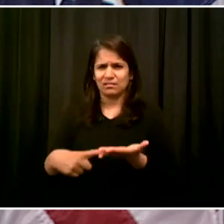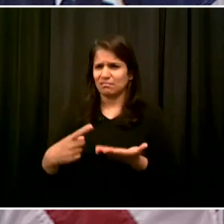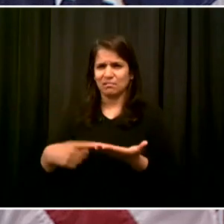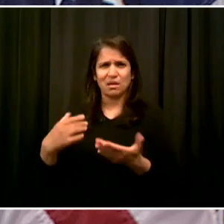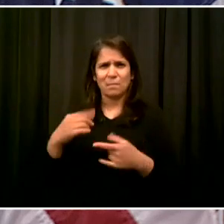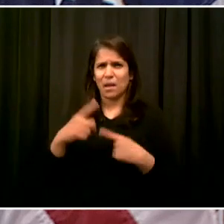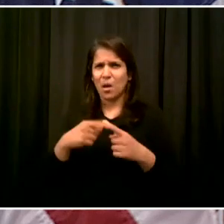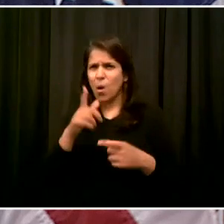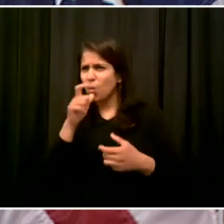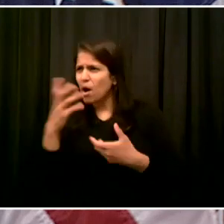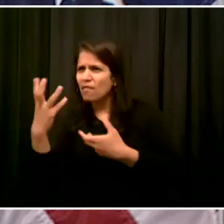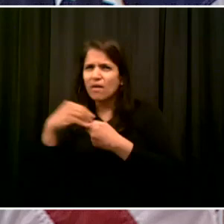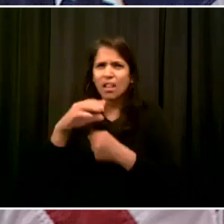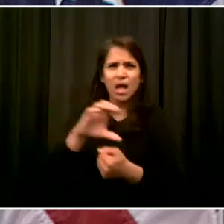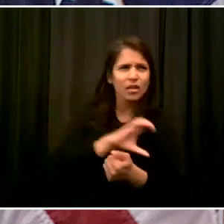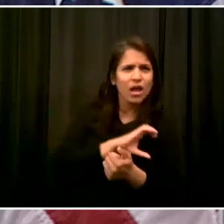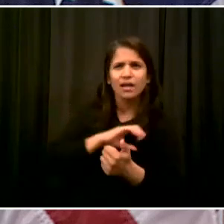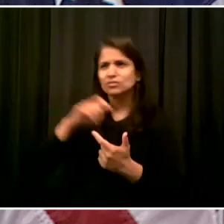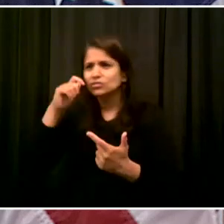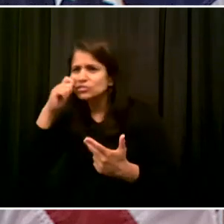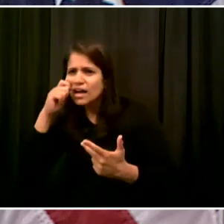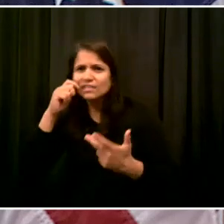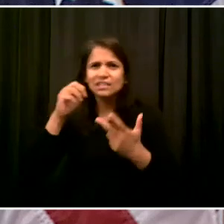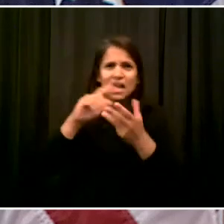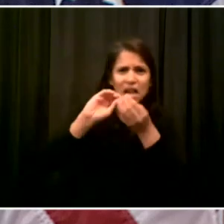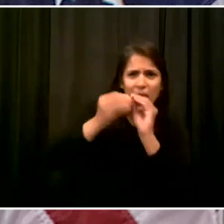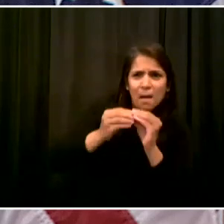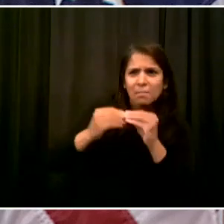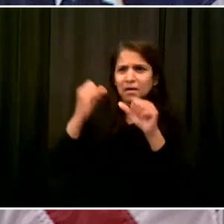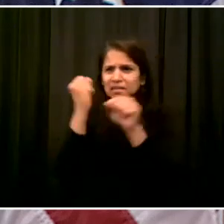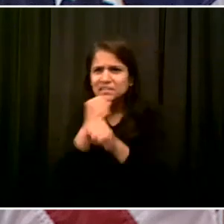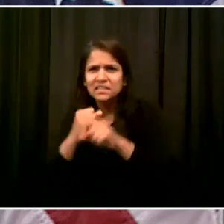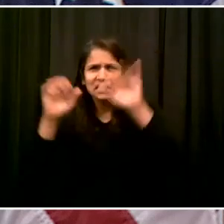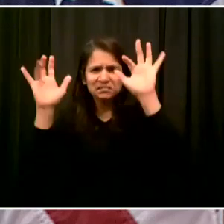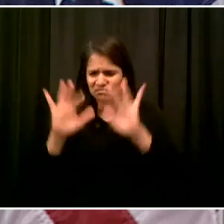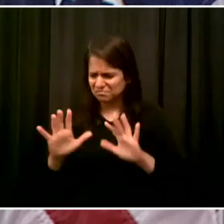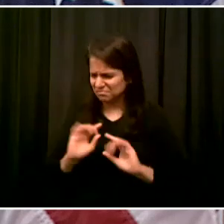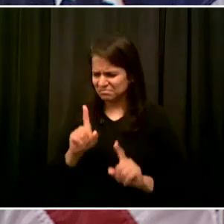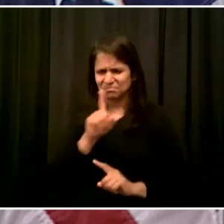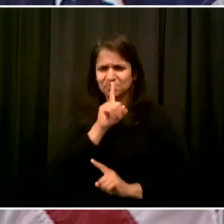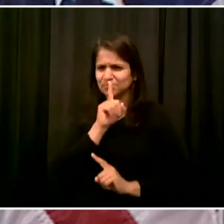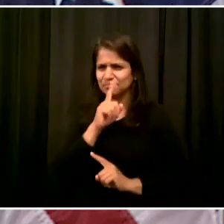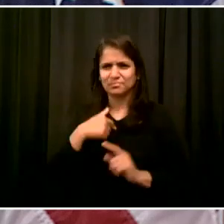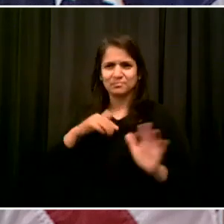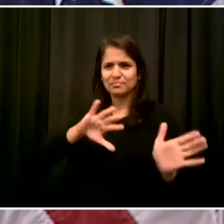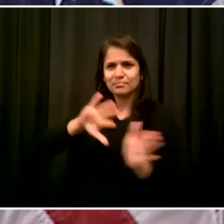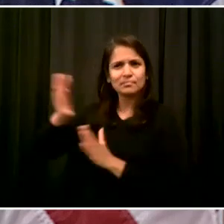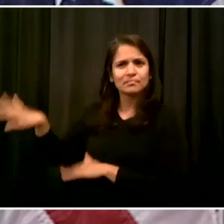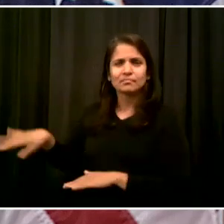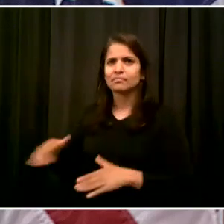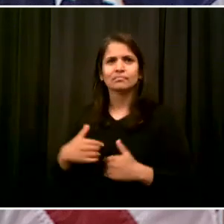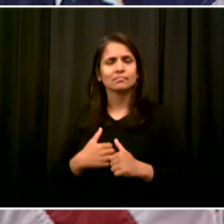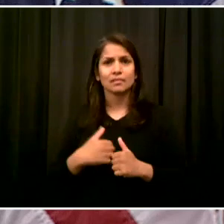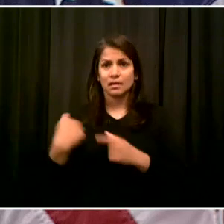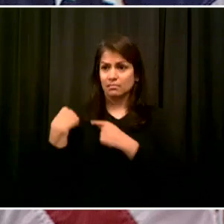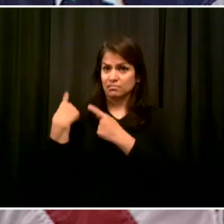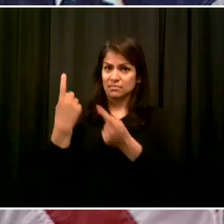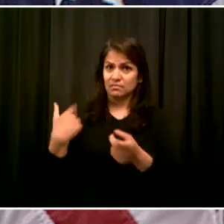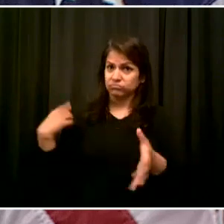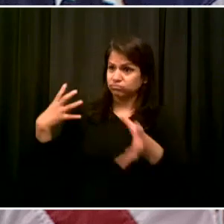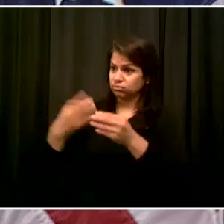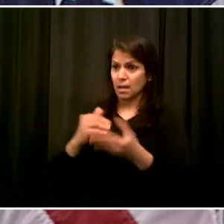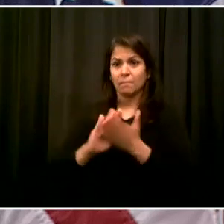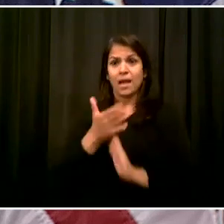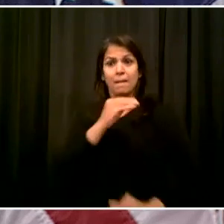seen a striking evolution change, and I think it's a healthy change. More and more city residents,